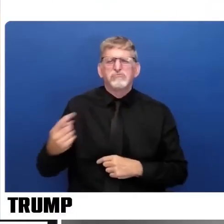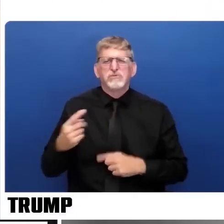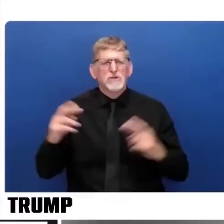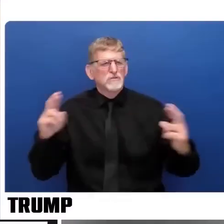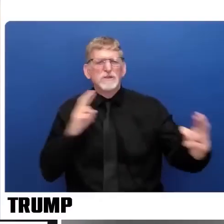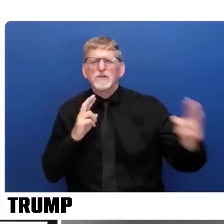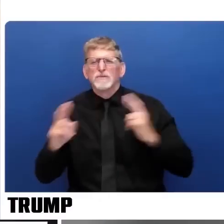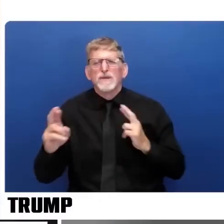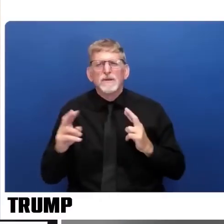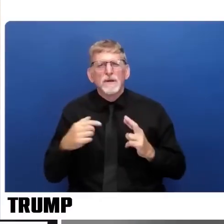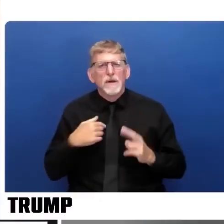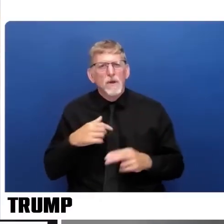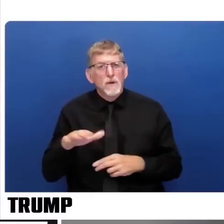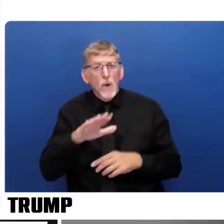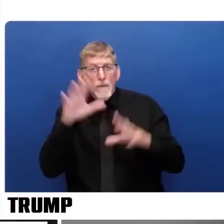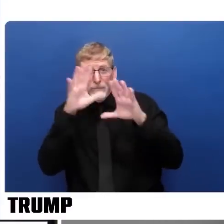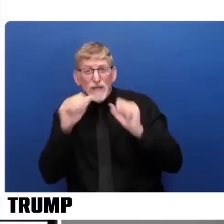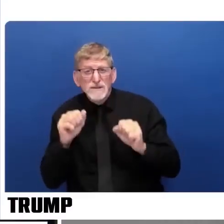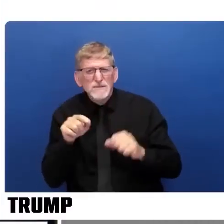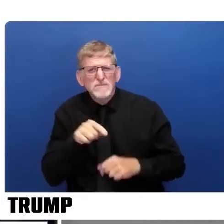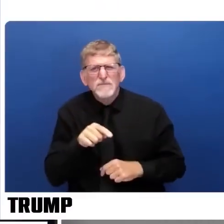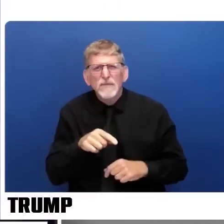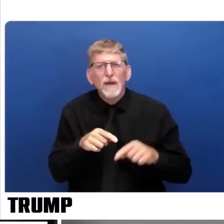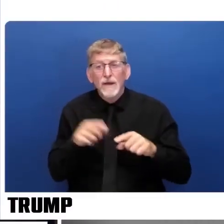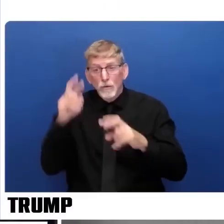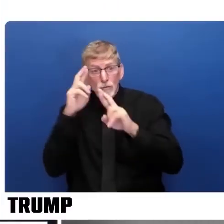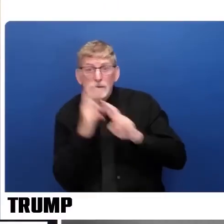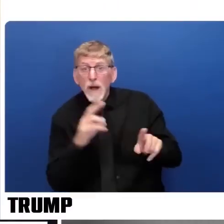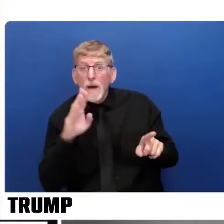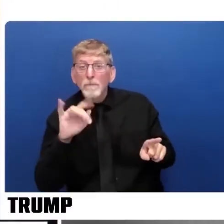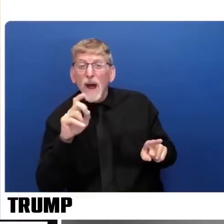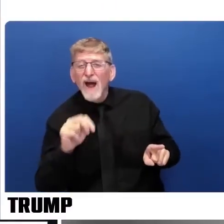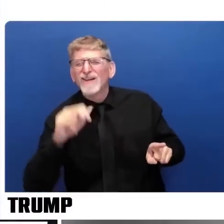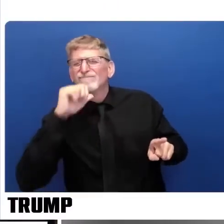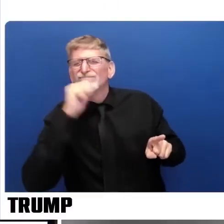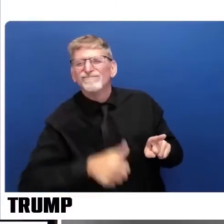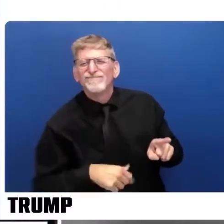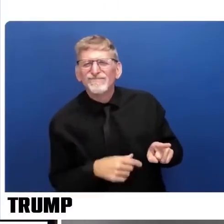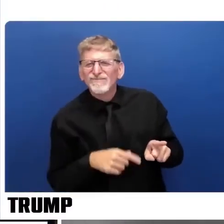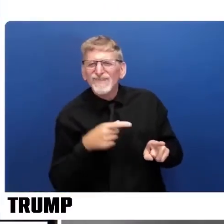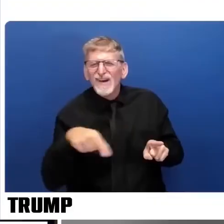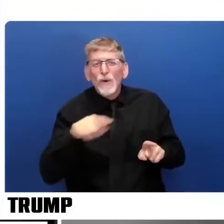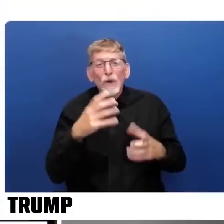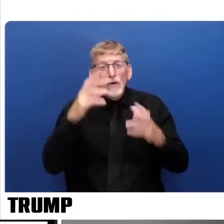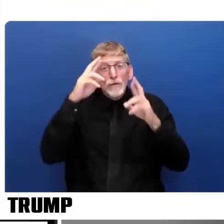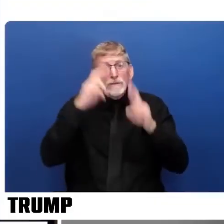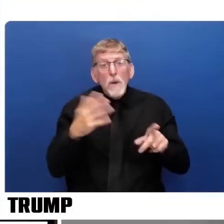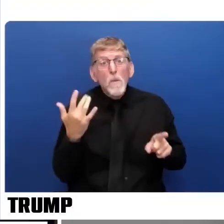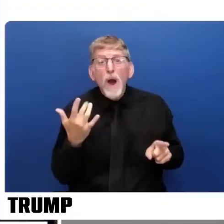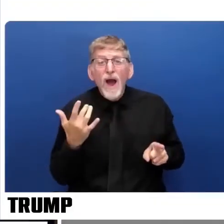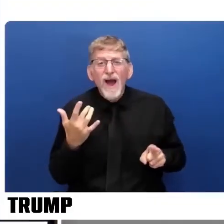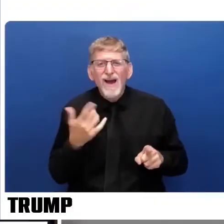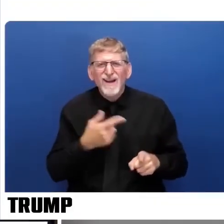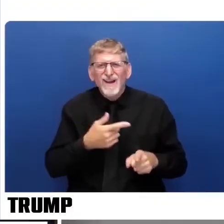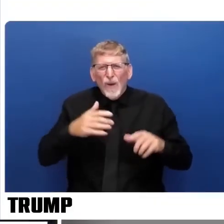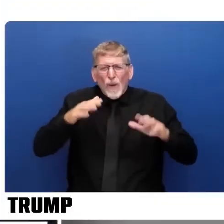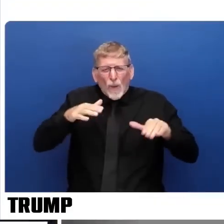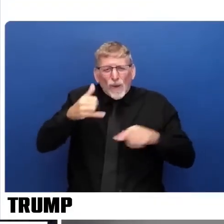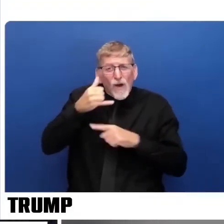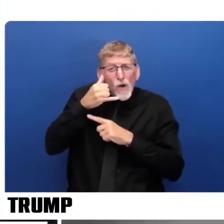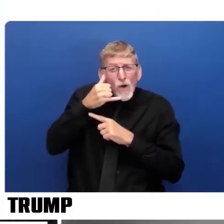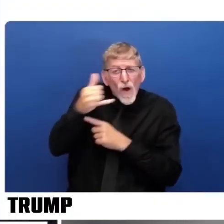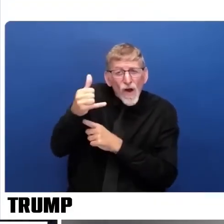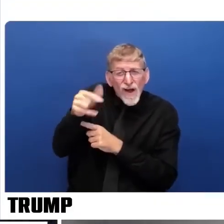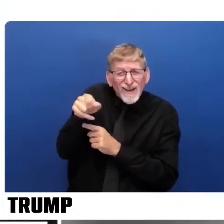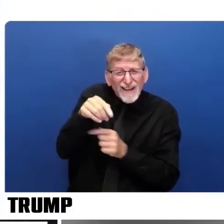would you respect him? Why? For what reason? He hasn't even made a phone call in 2 years to Putin, hasn't spoken to anybody. They don't even try and